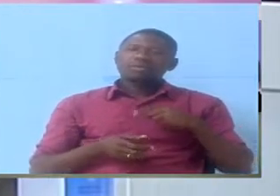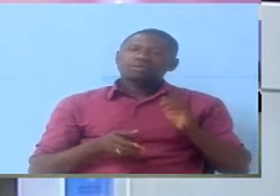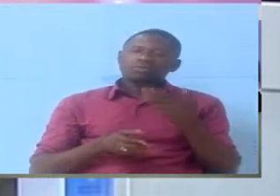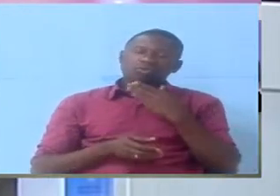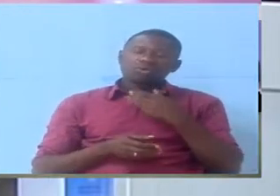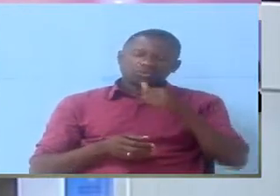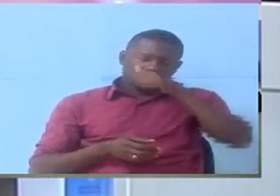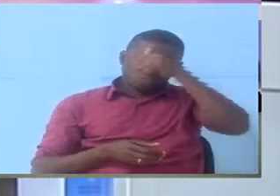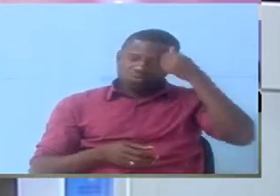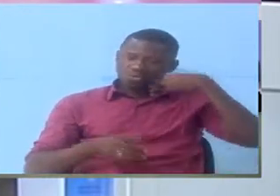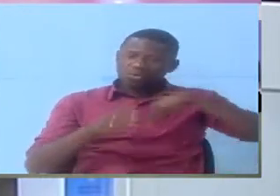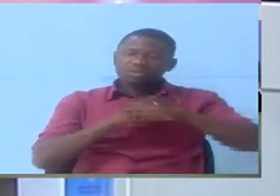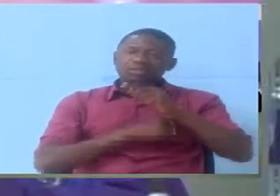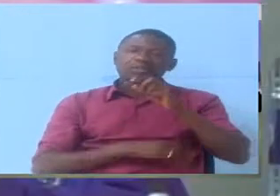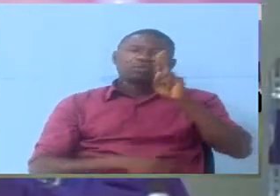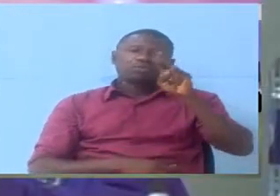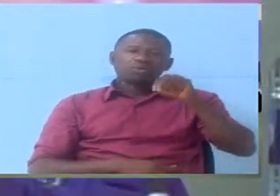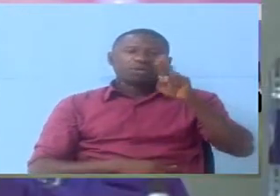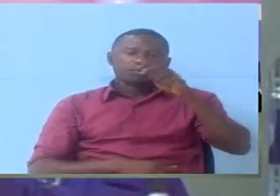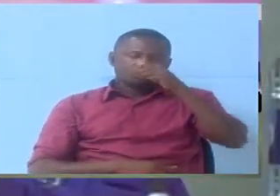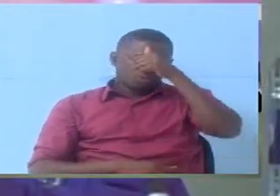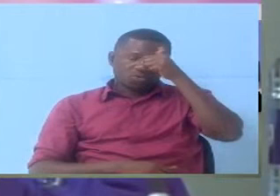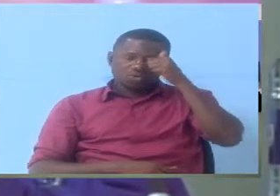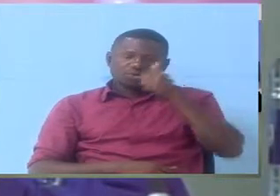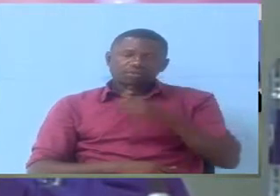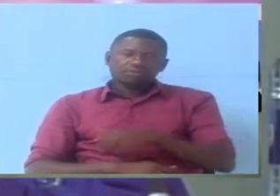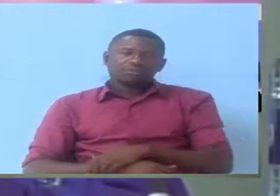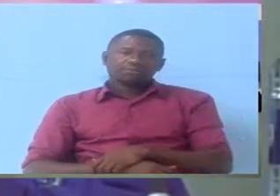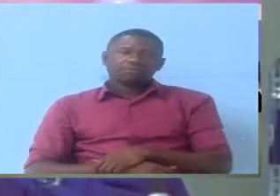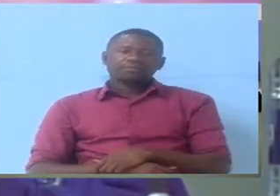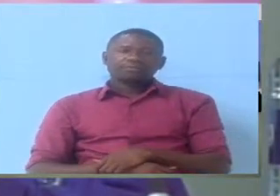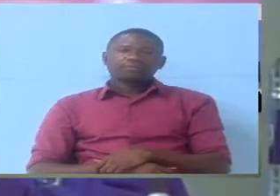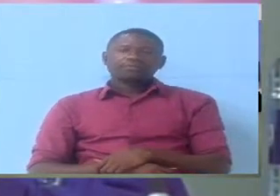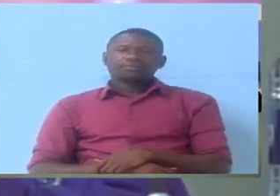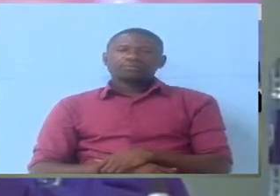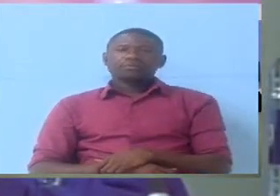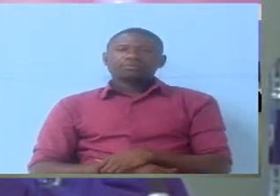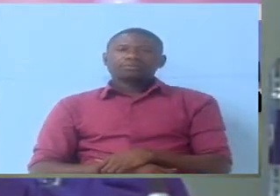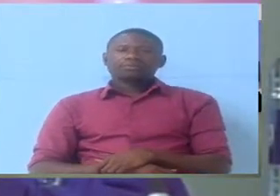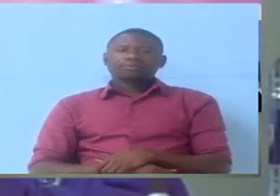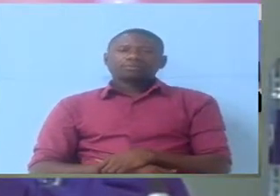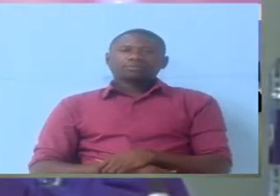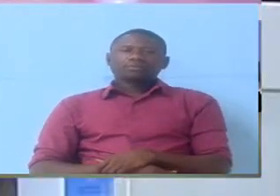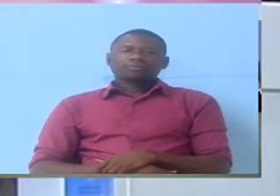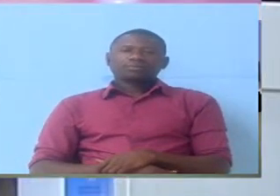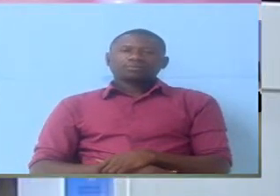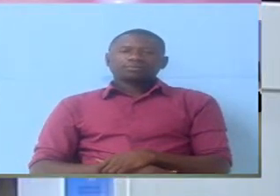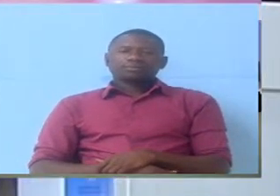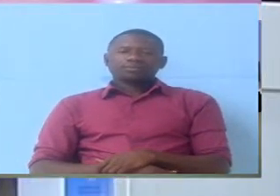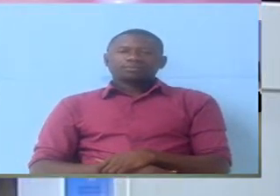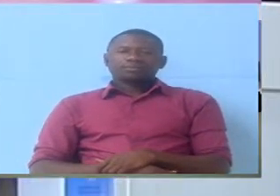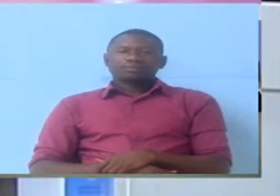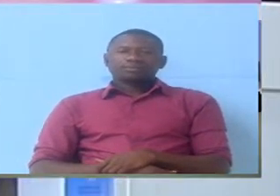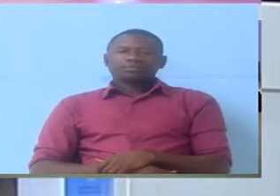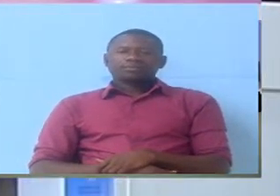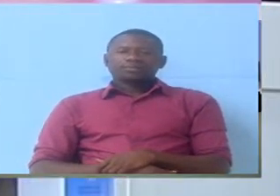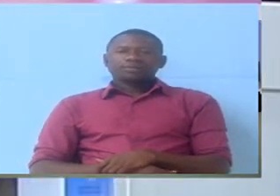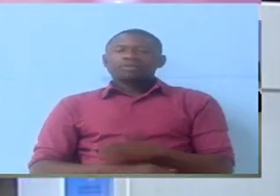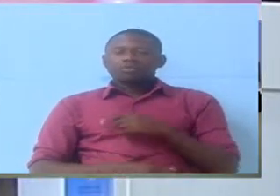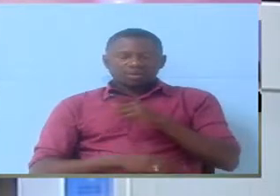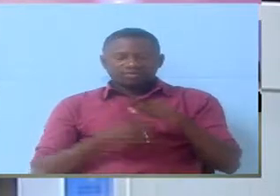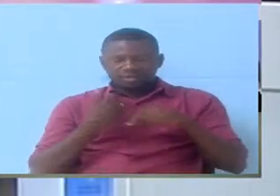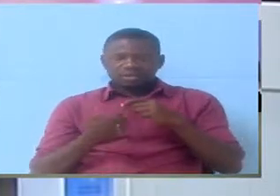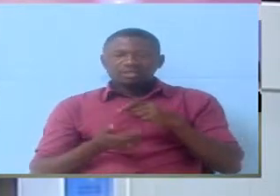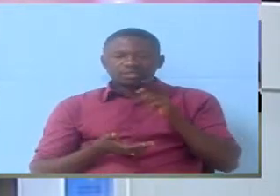UN. Ntafanga kaito nyi safe meya lonko olemu bentela fankandaran kaito ti kaita ndi kombita la UN. He